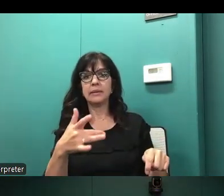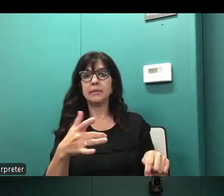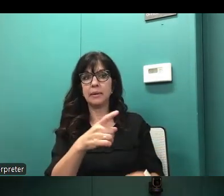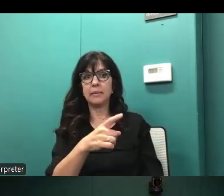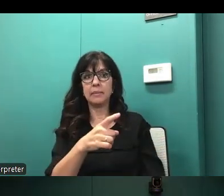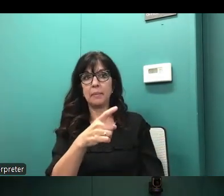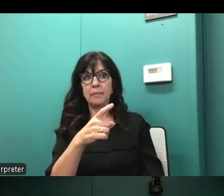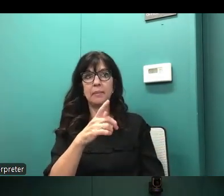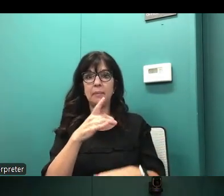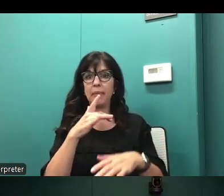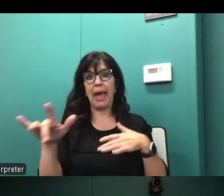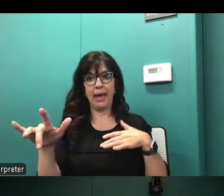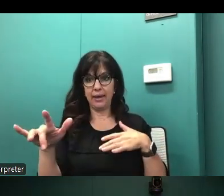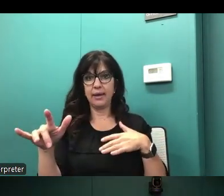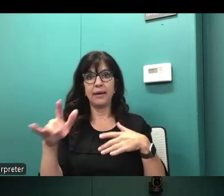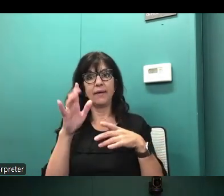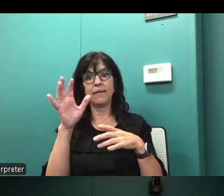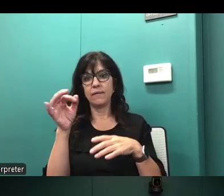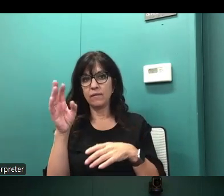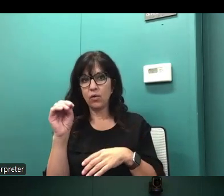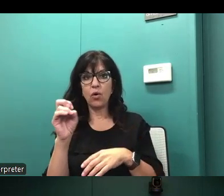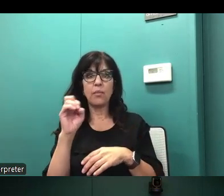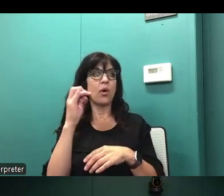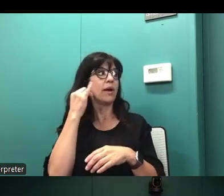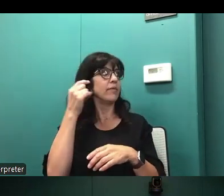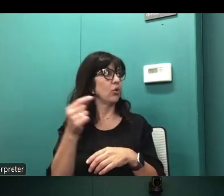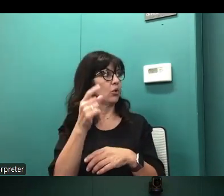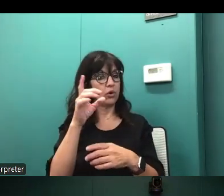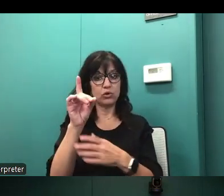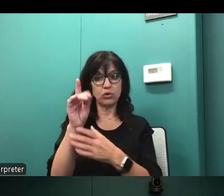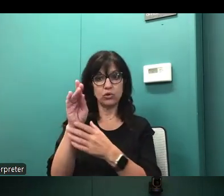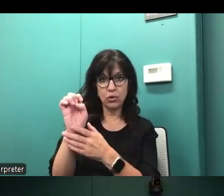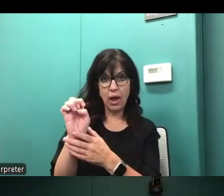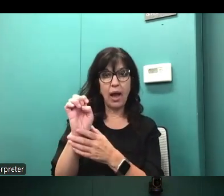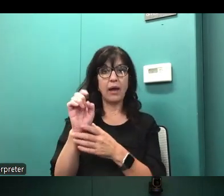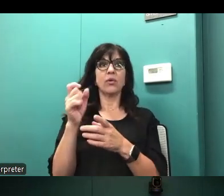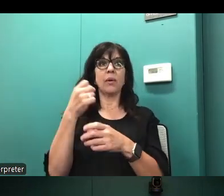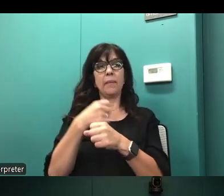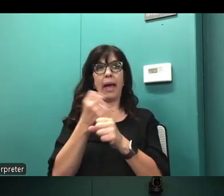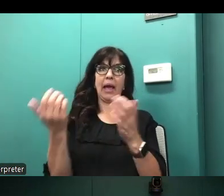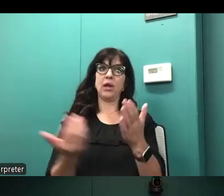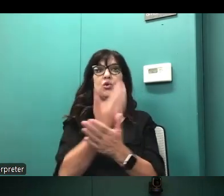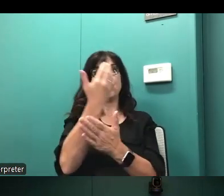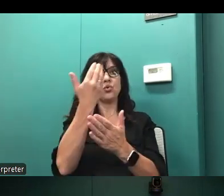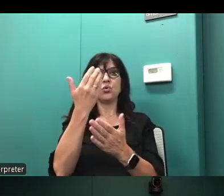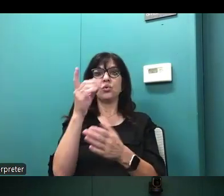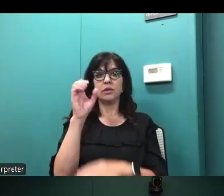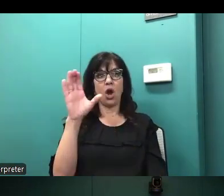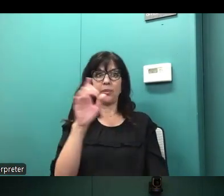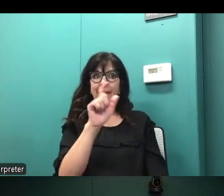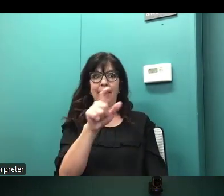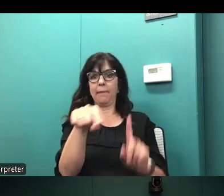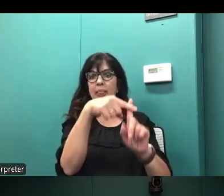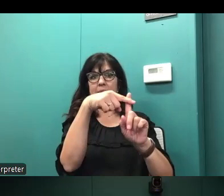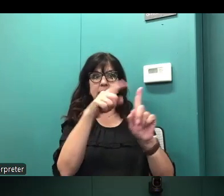blank form. Click on the blank form, or if you're in your Google Drive where you make like a new document or whatever, just click that